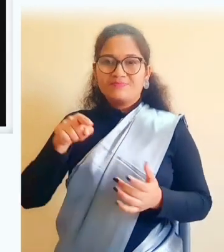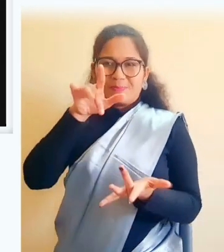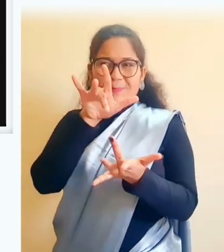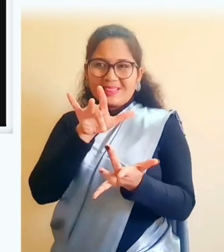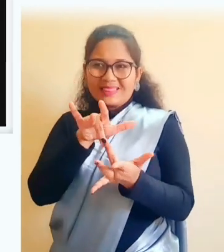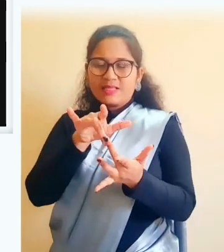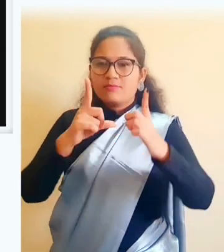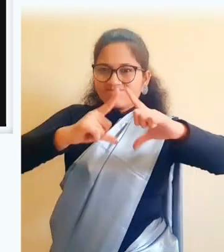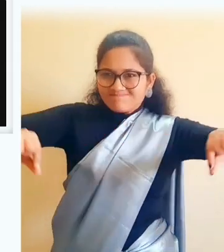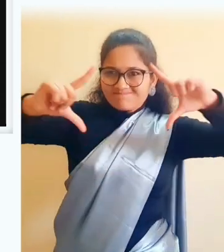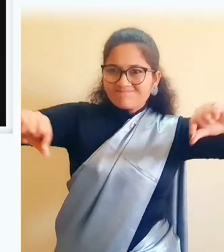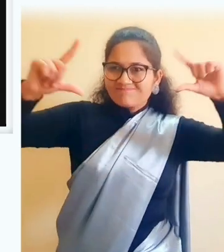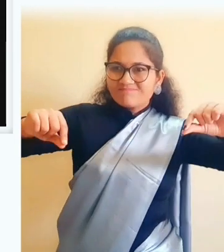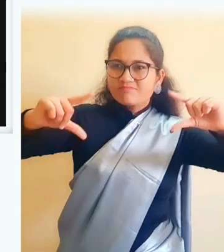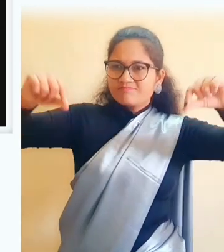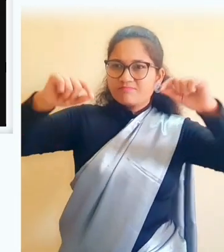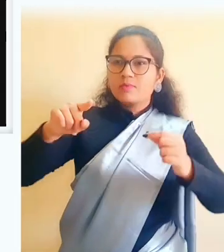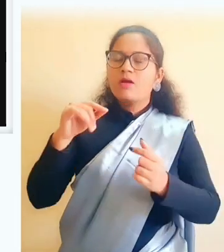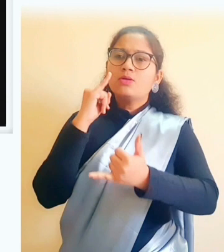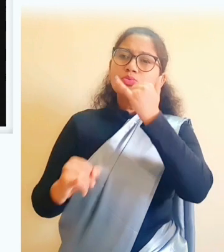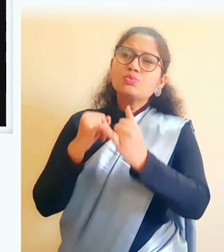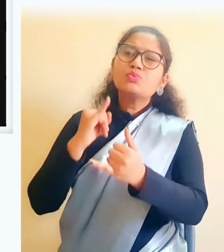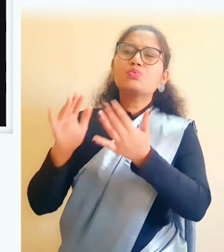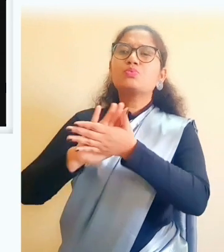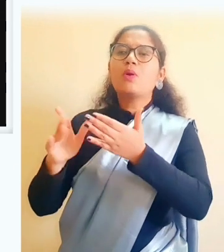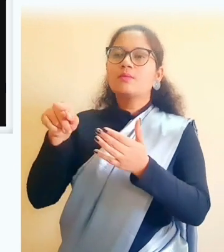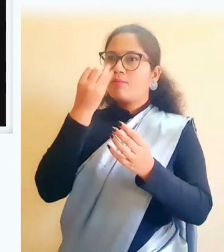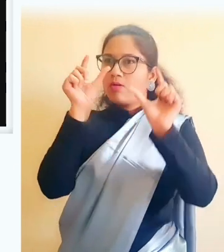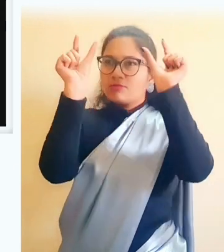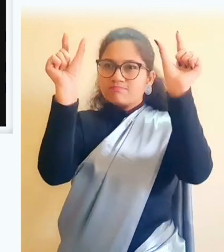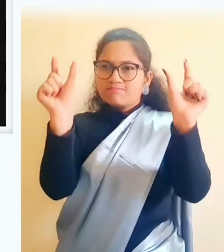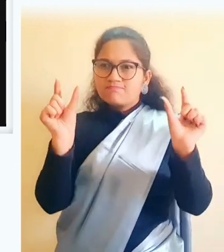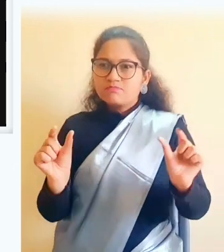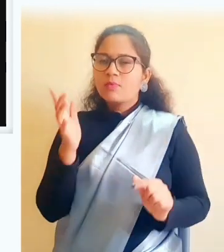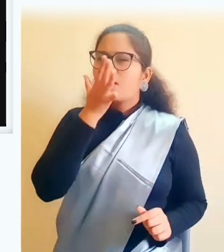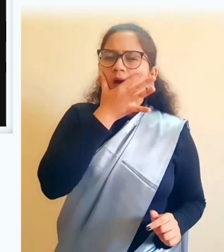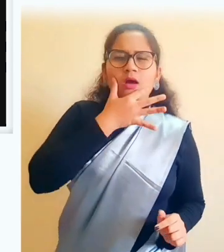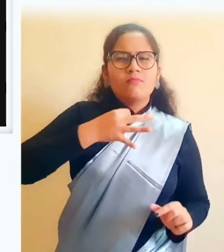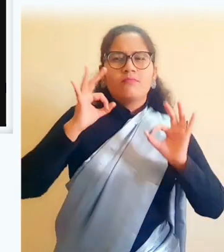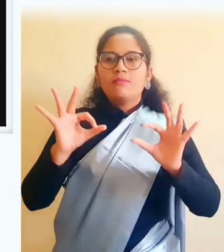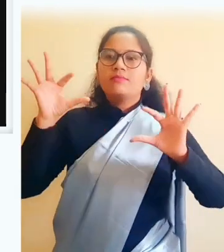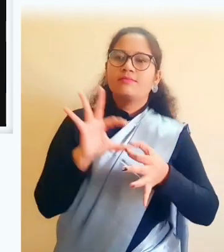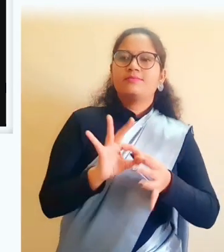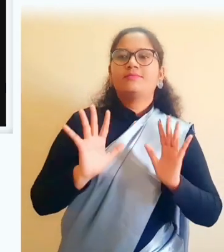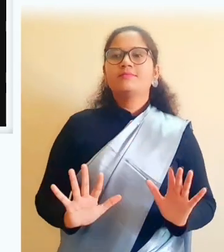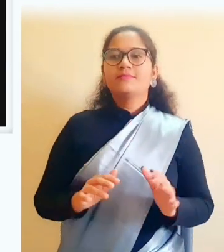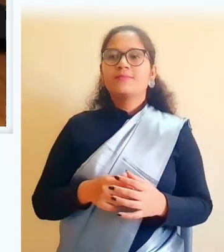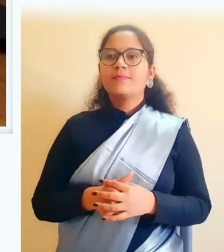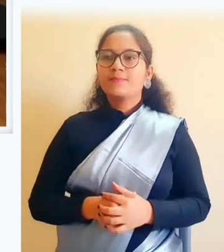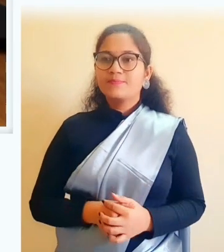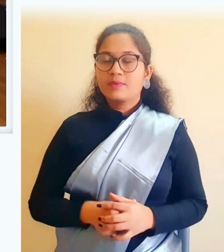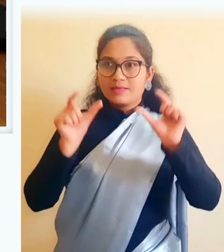was filled with individual flowers, creating a kind of elongated bouquet that fitted very well with the Baroque